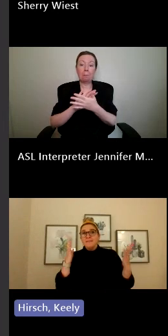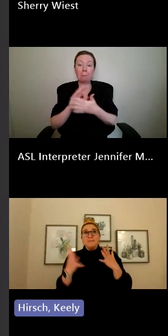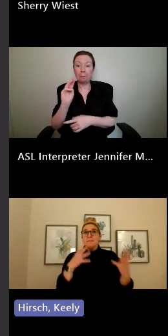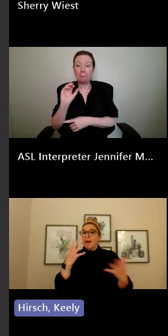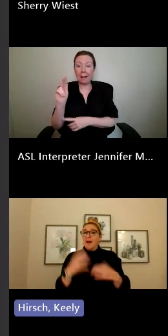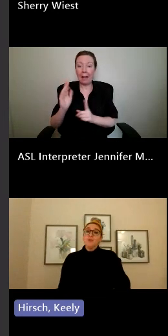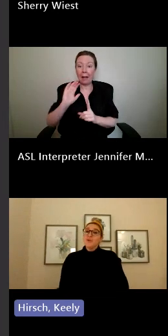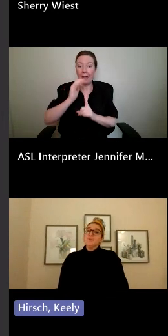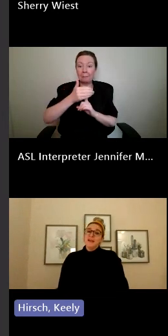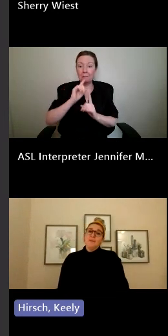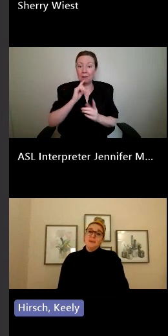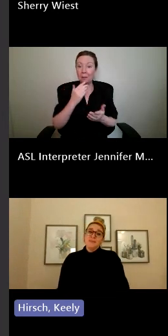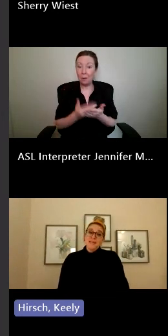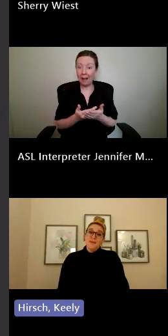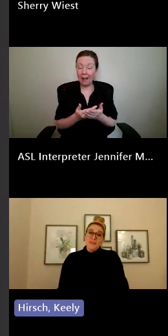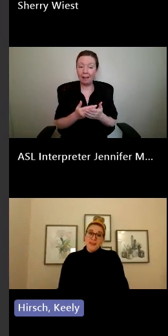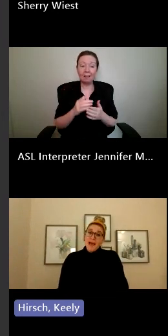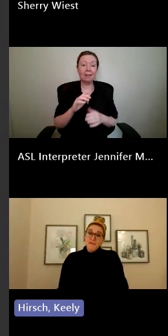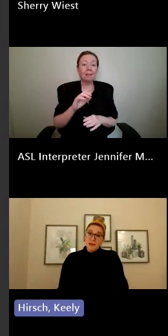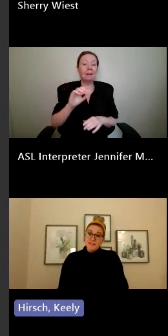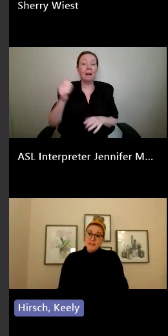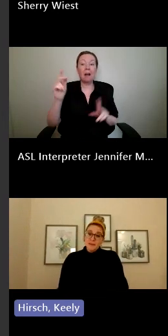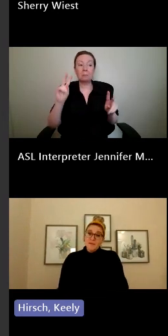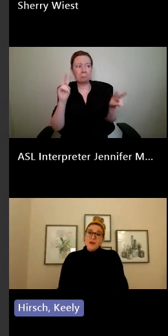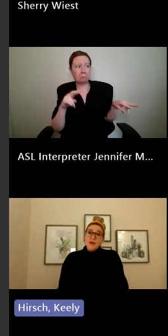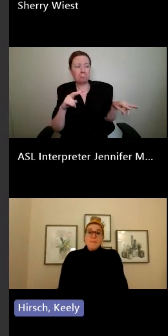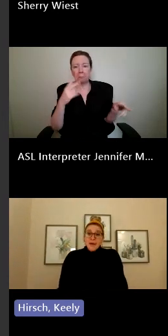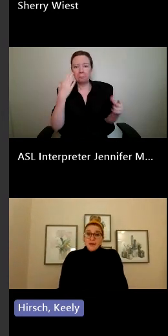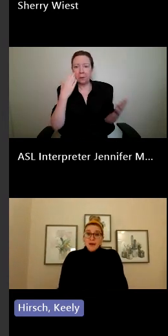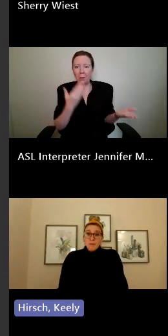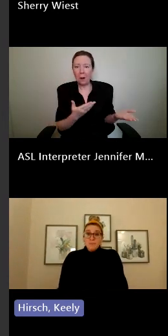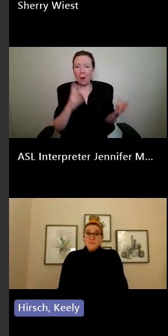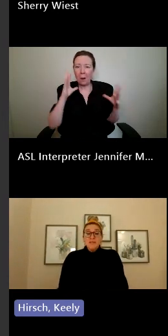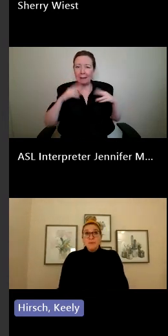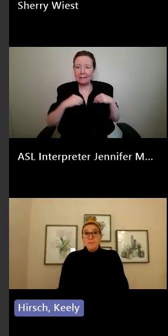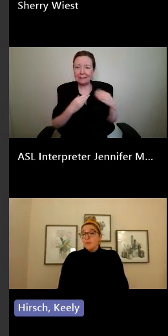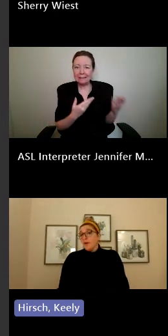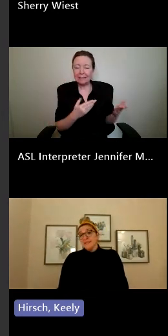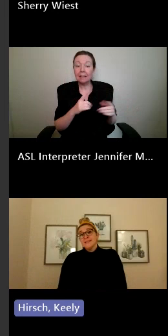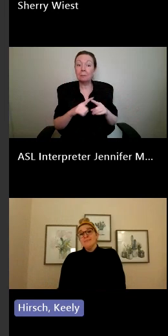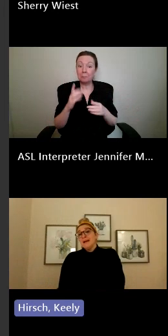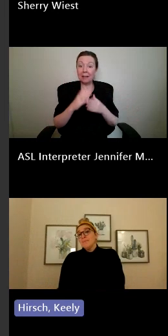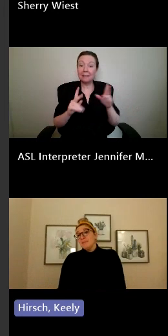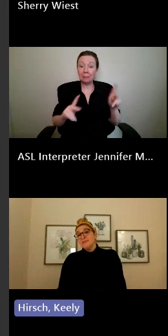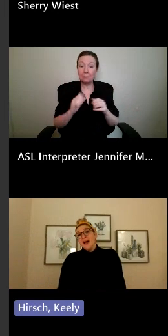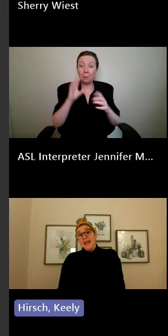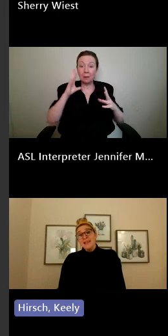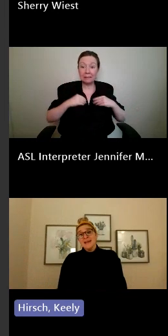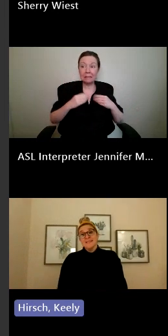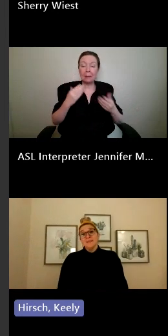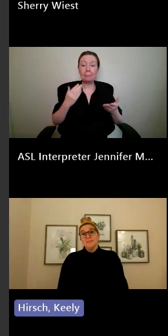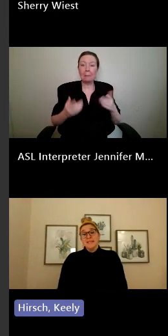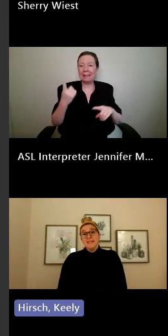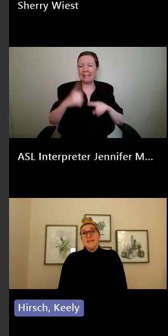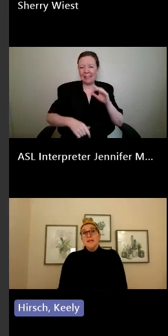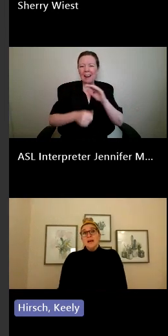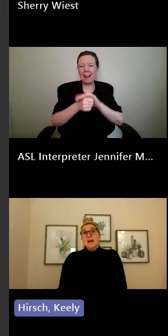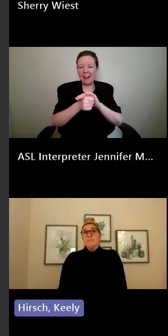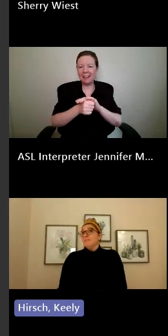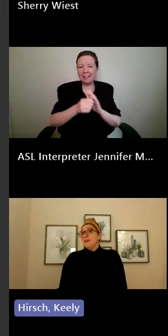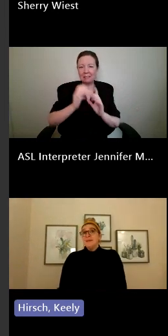that employers might not be able to tell that they have autism, but some people with autism might not be able to hide that